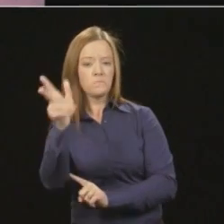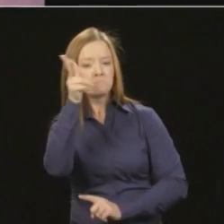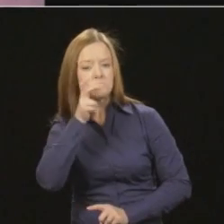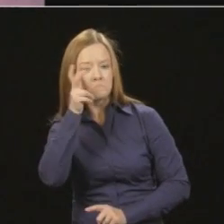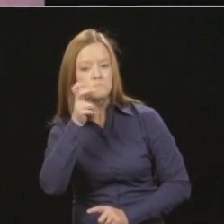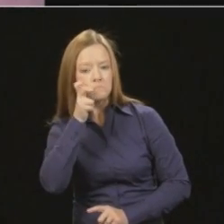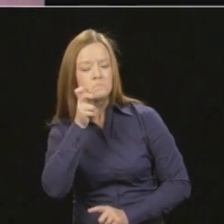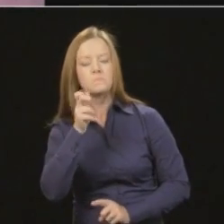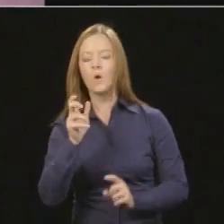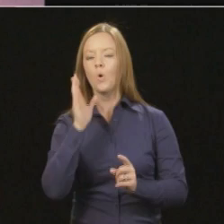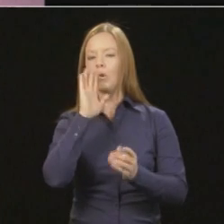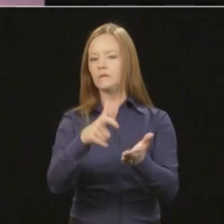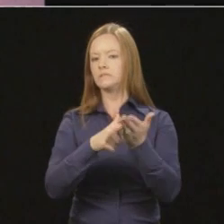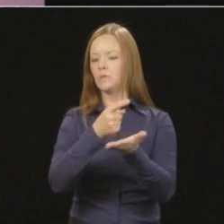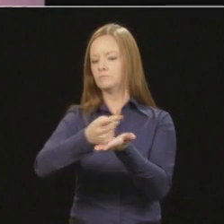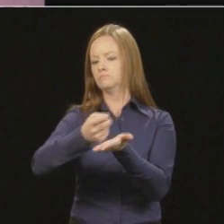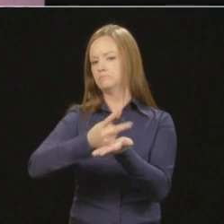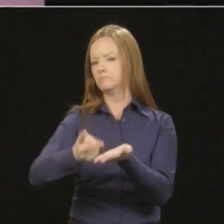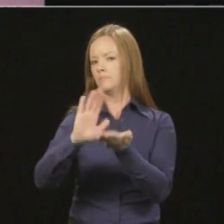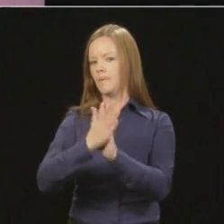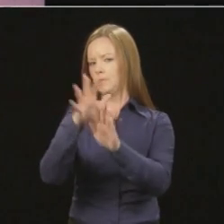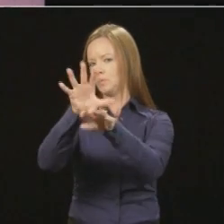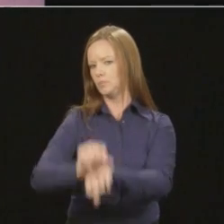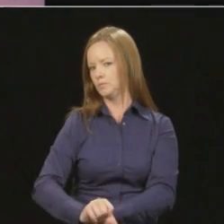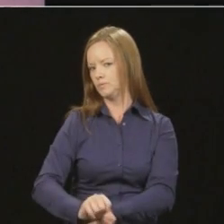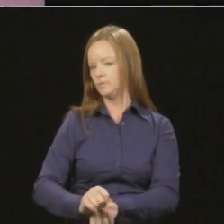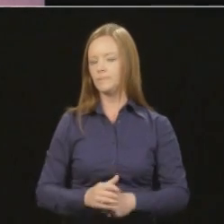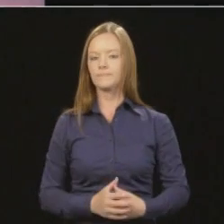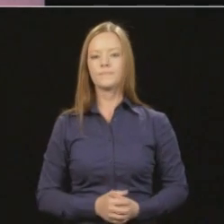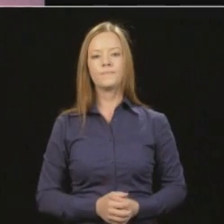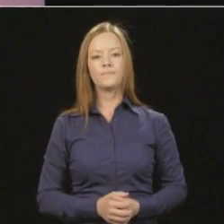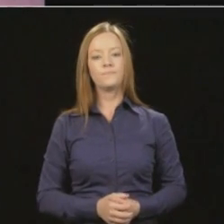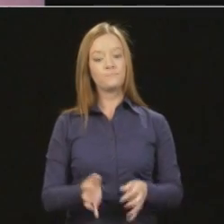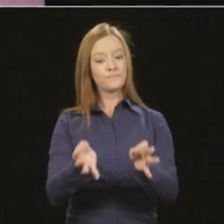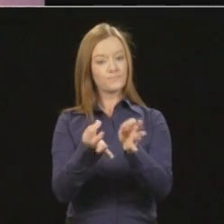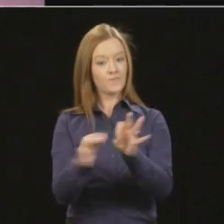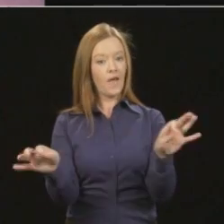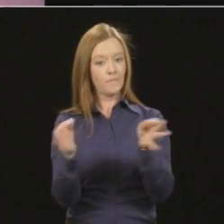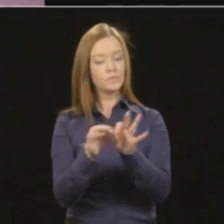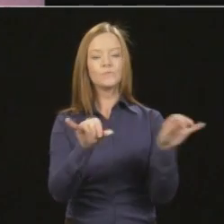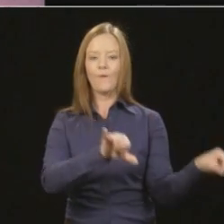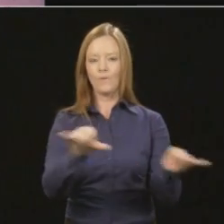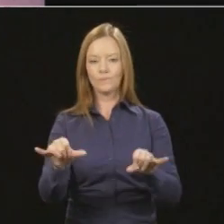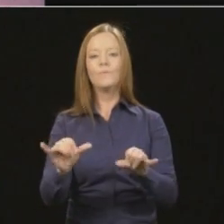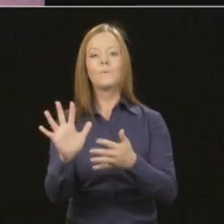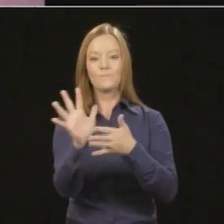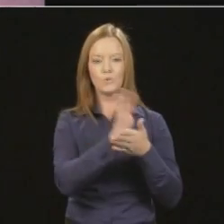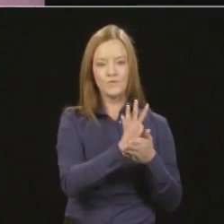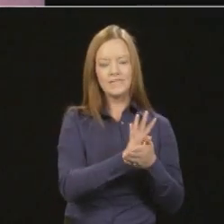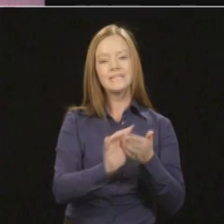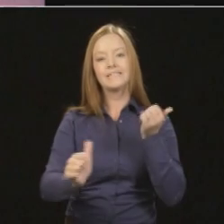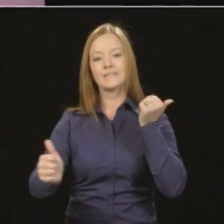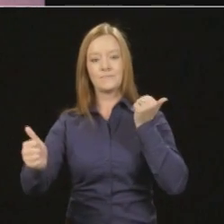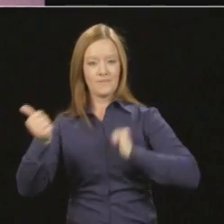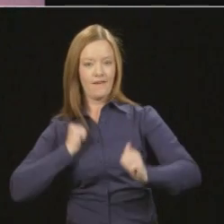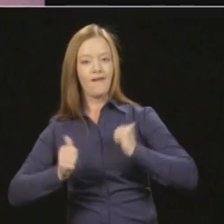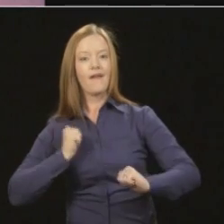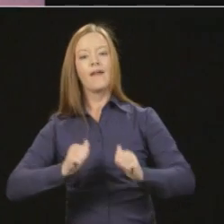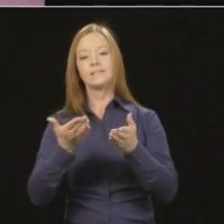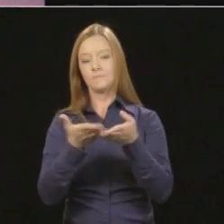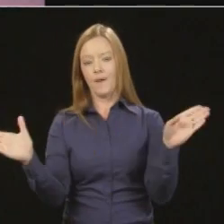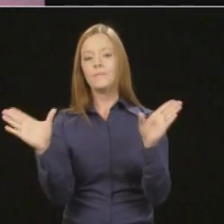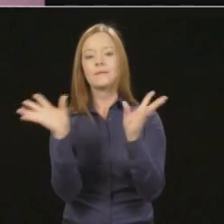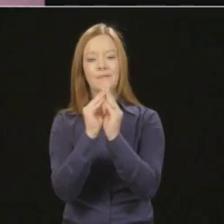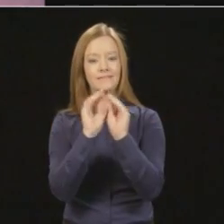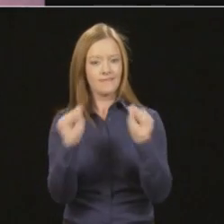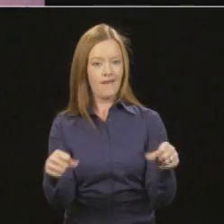is absolutely no reason you can't continue to go to movie theaters, plays, or attend public meetings. Most